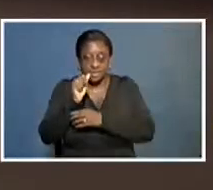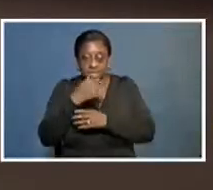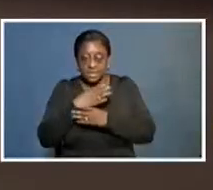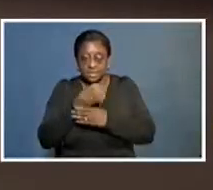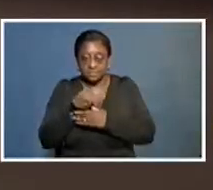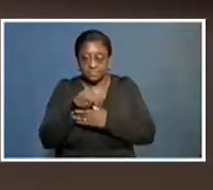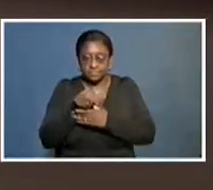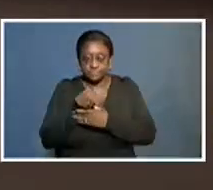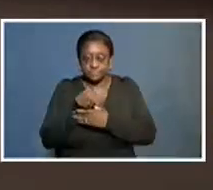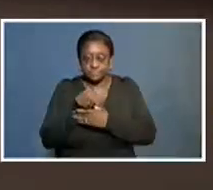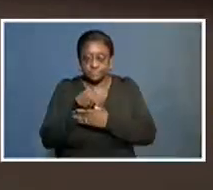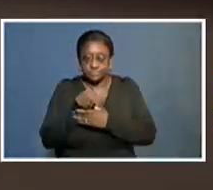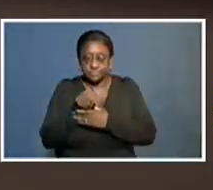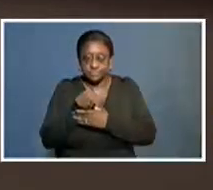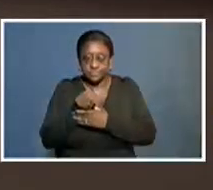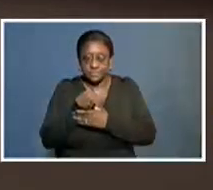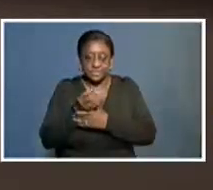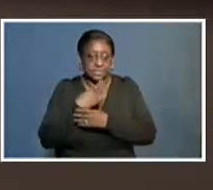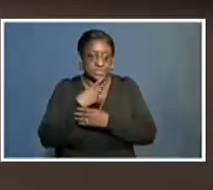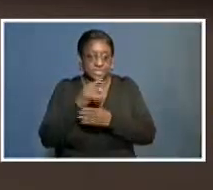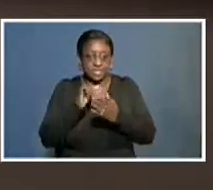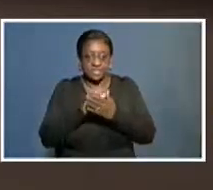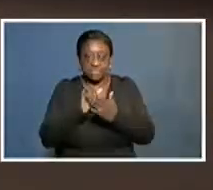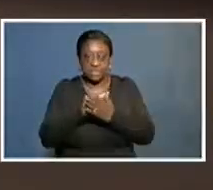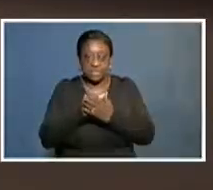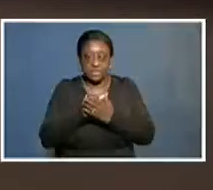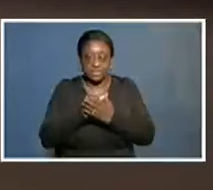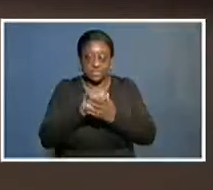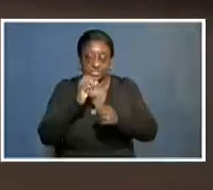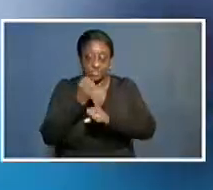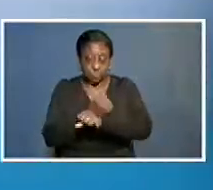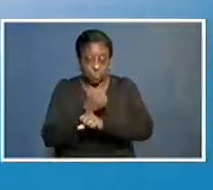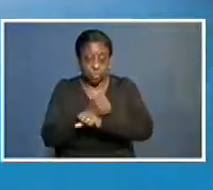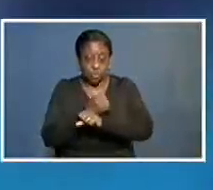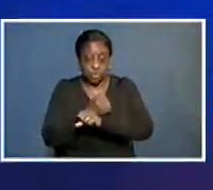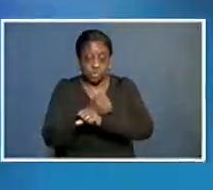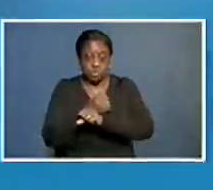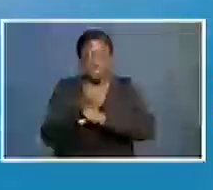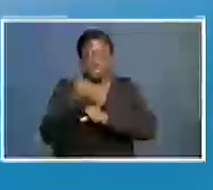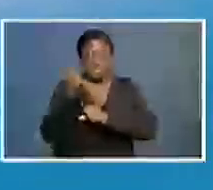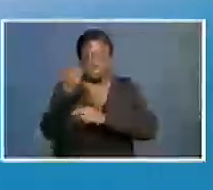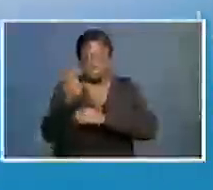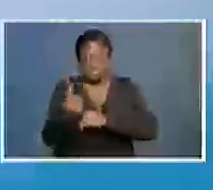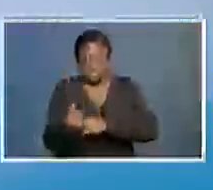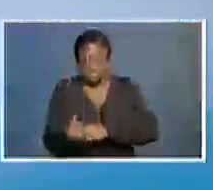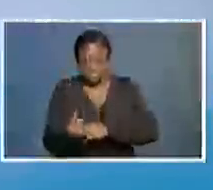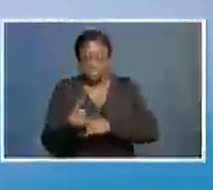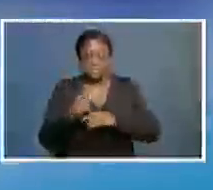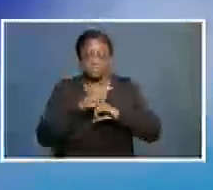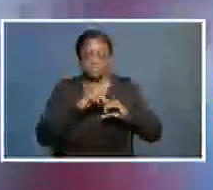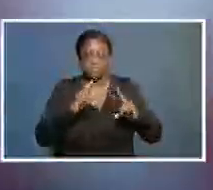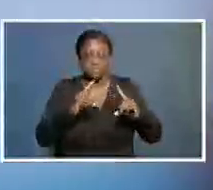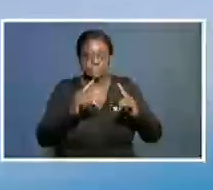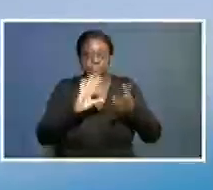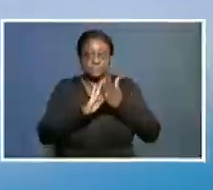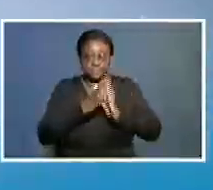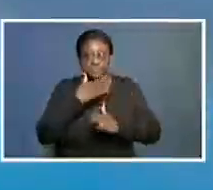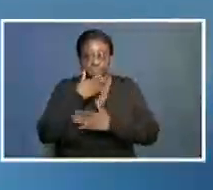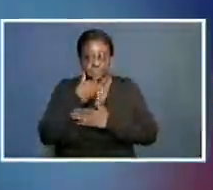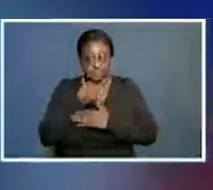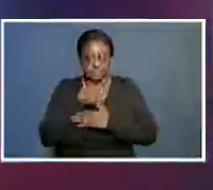and we was doing pretty good. And the sport went down, and it's good how fellas